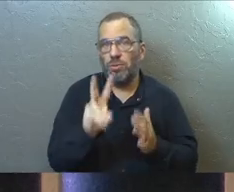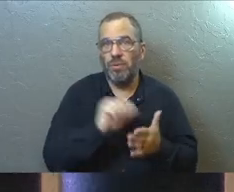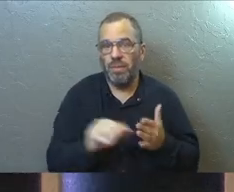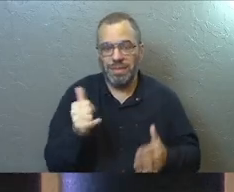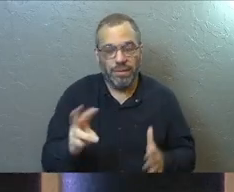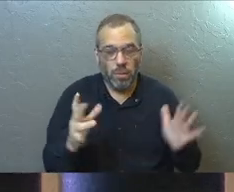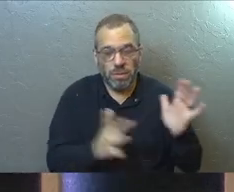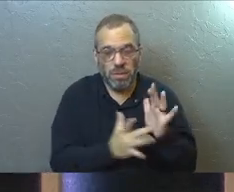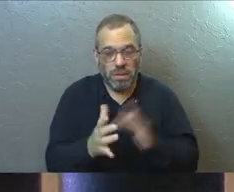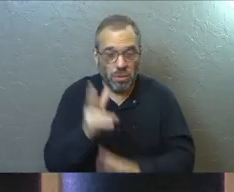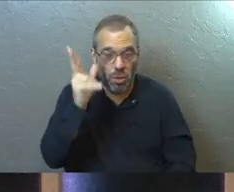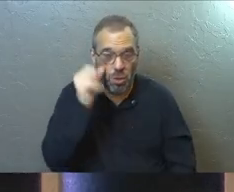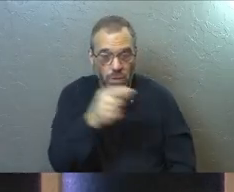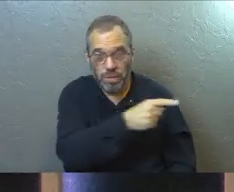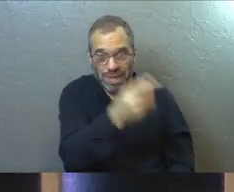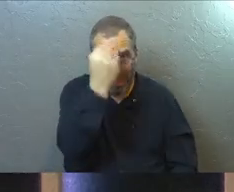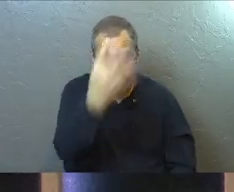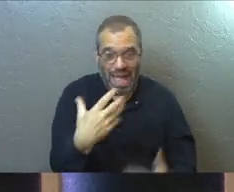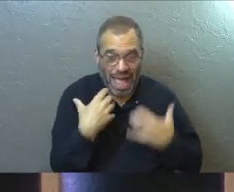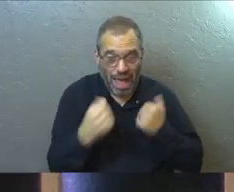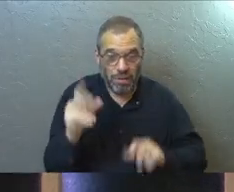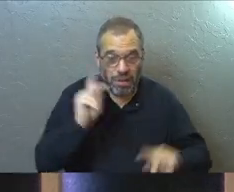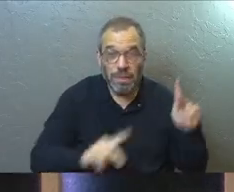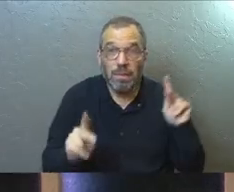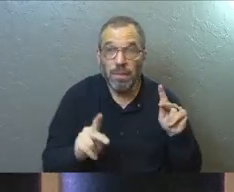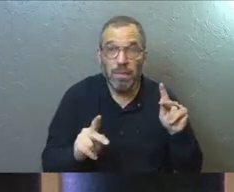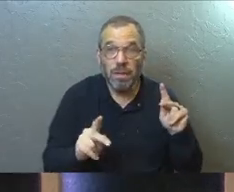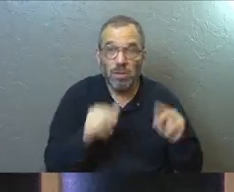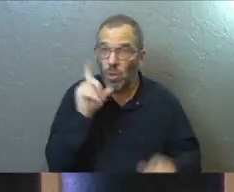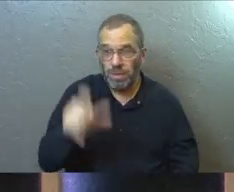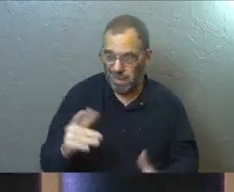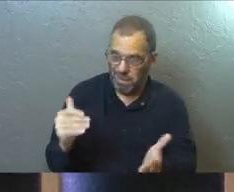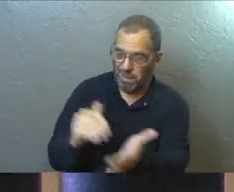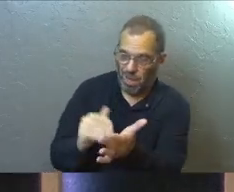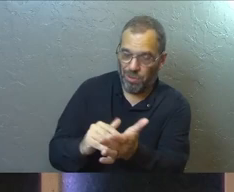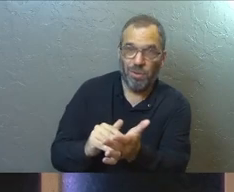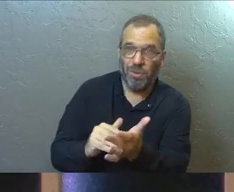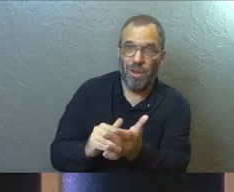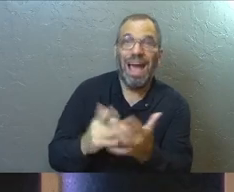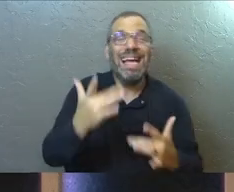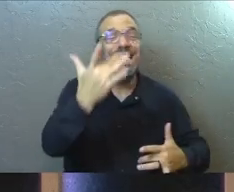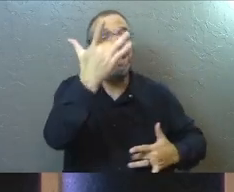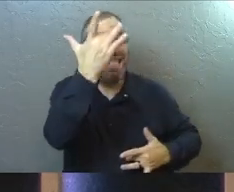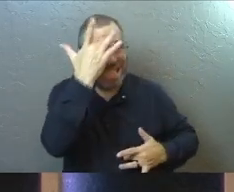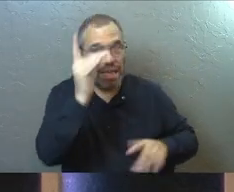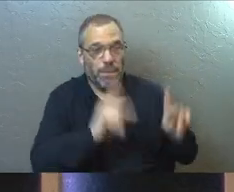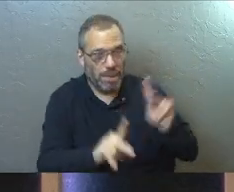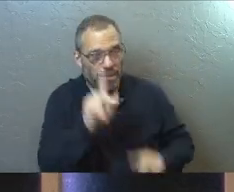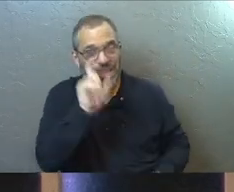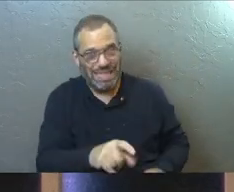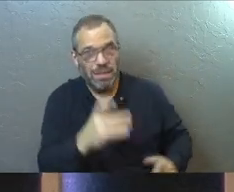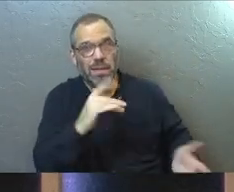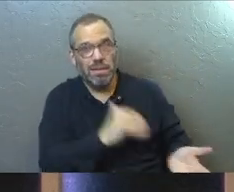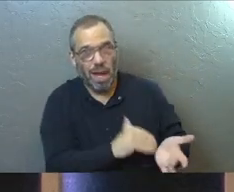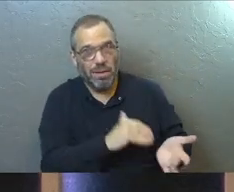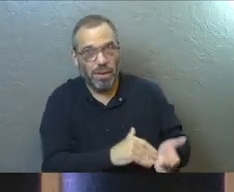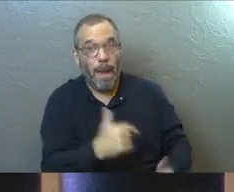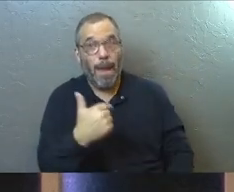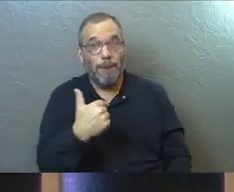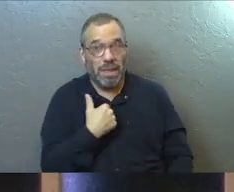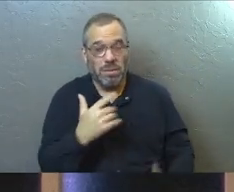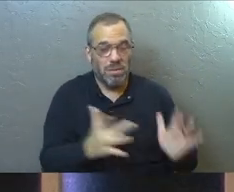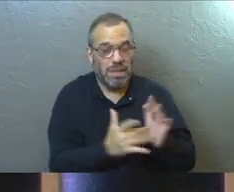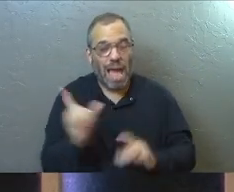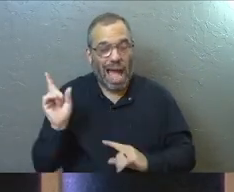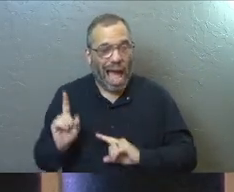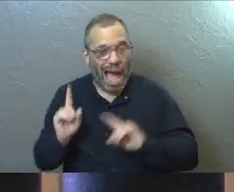says, when Jesus heard this, he told them, healthy people don't need a doctor. Sick people need a doctor. I have come,